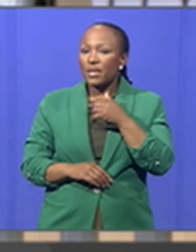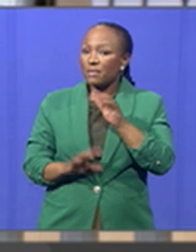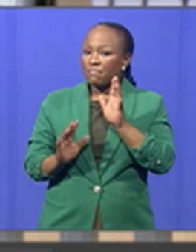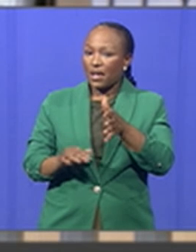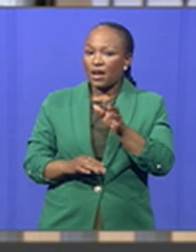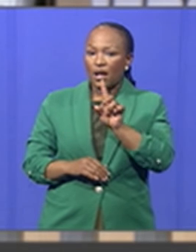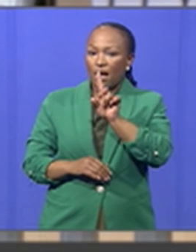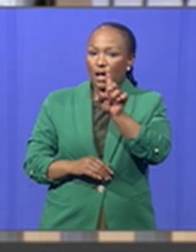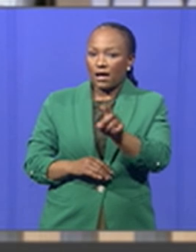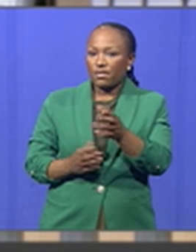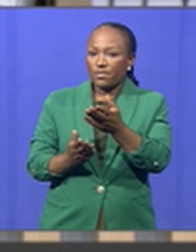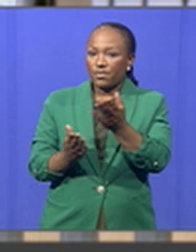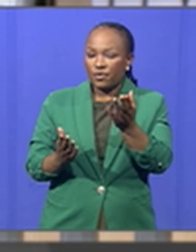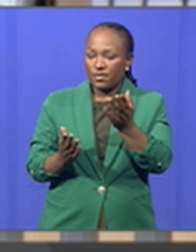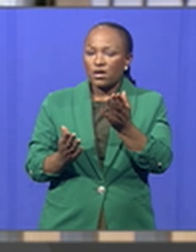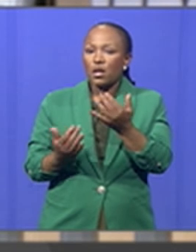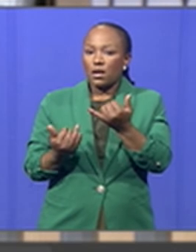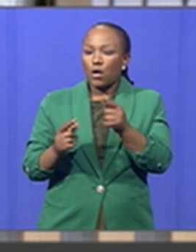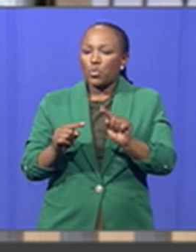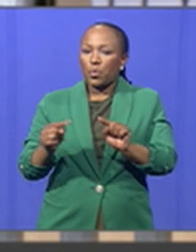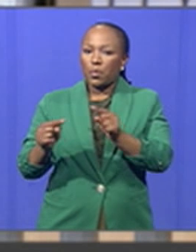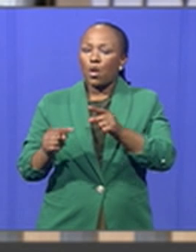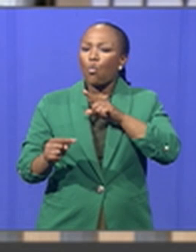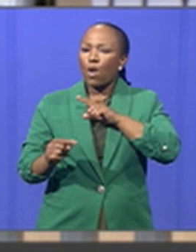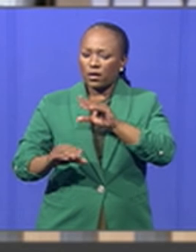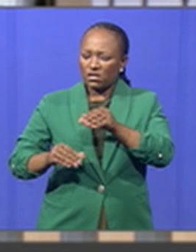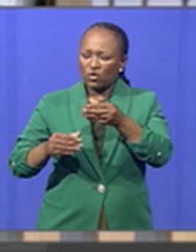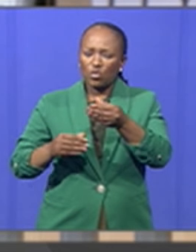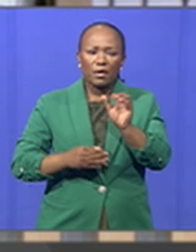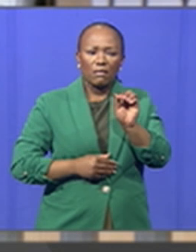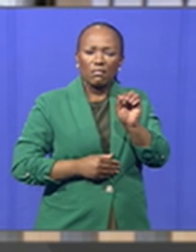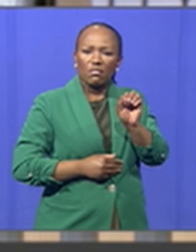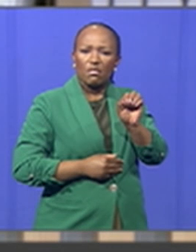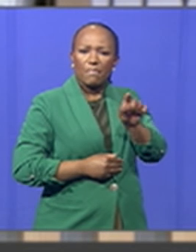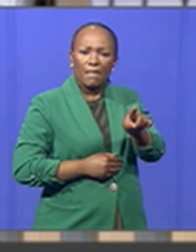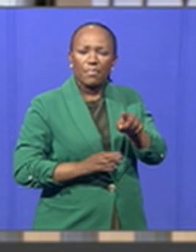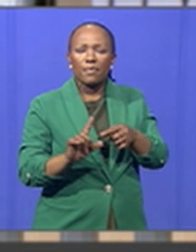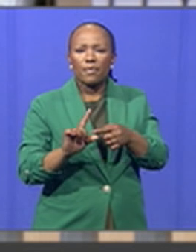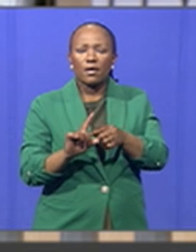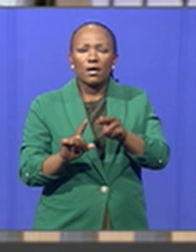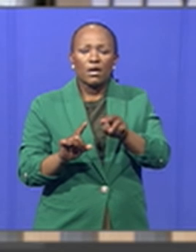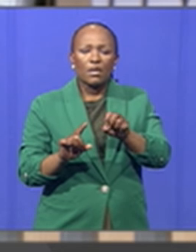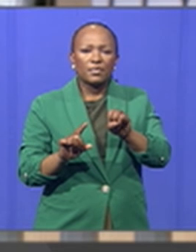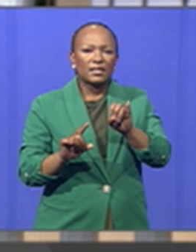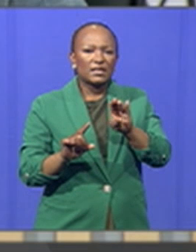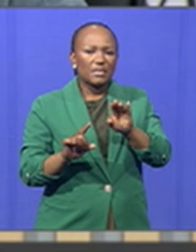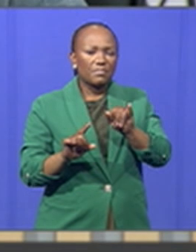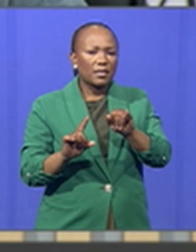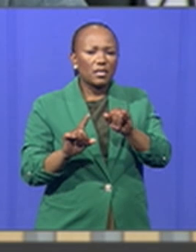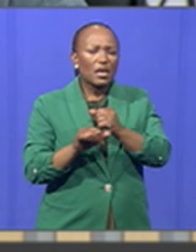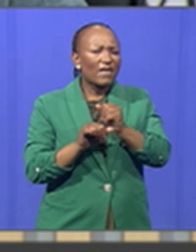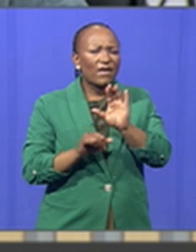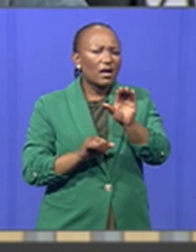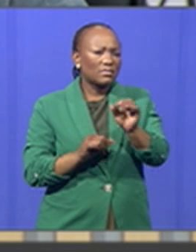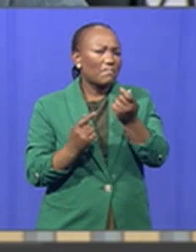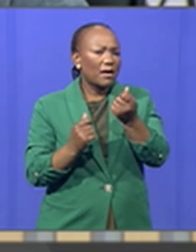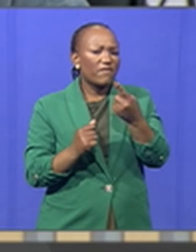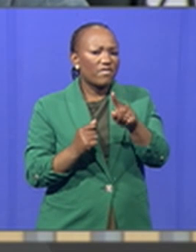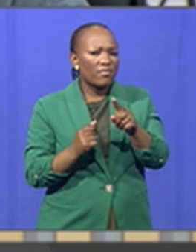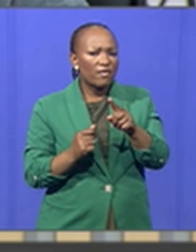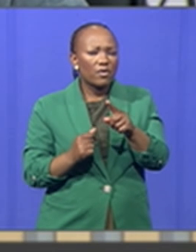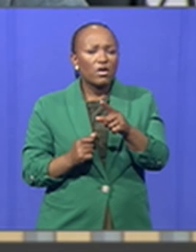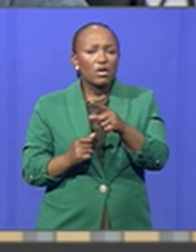is why you sent these particular documents to Mr. Msibi. I never asked you what the money was for. But you said